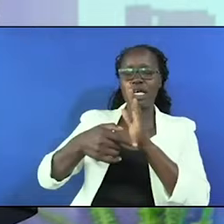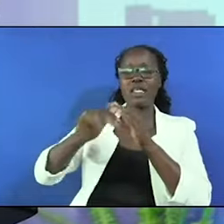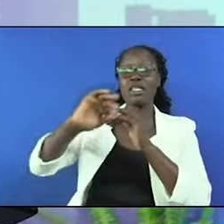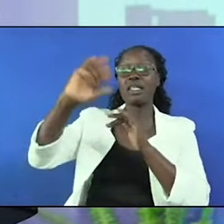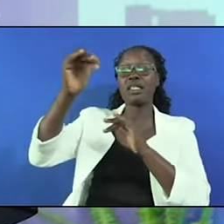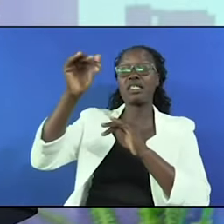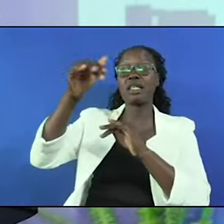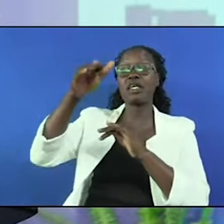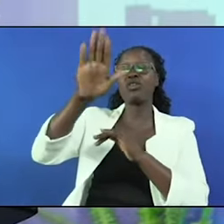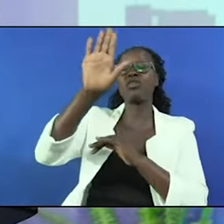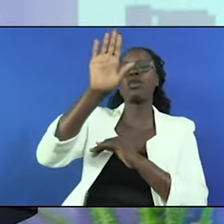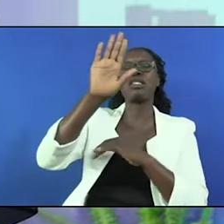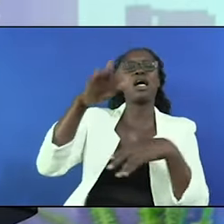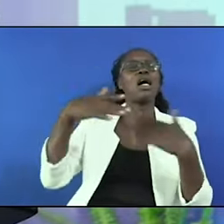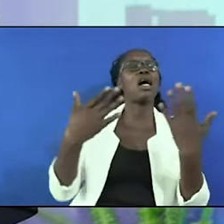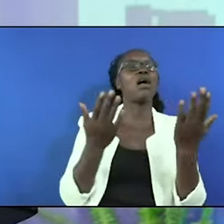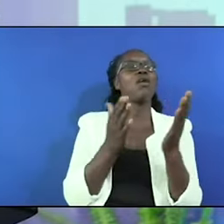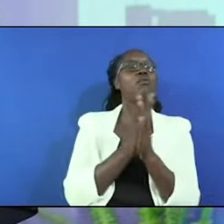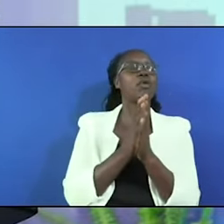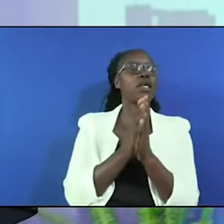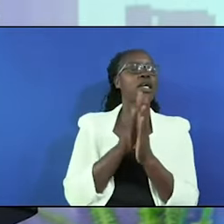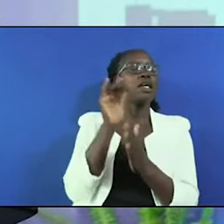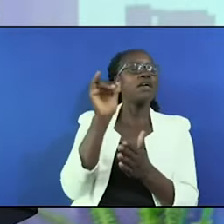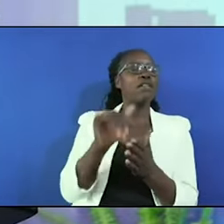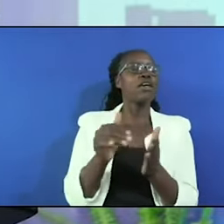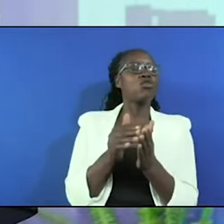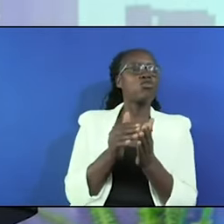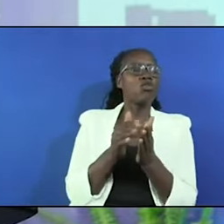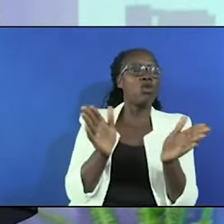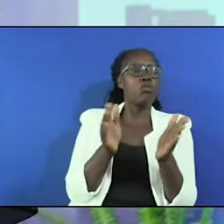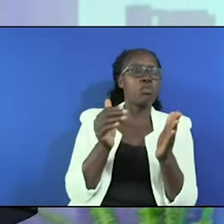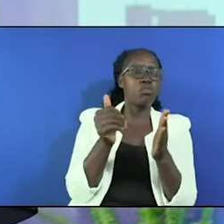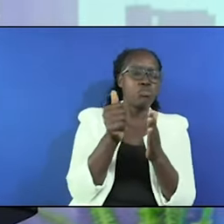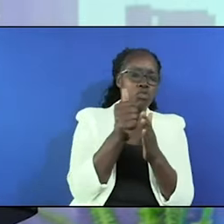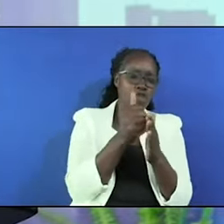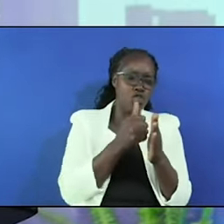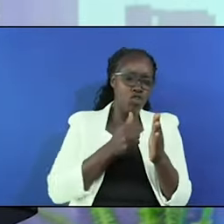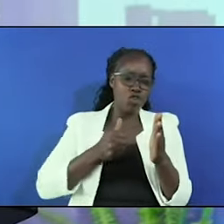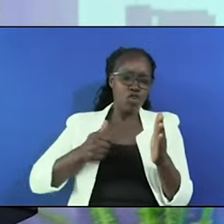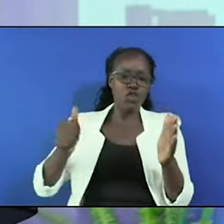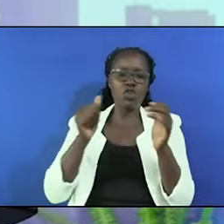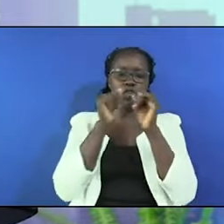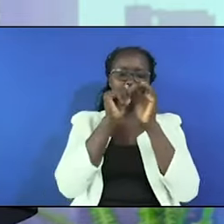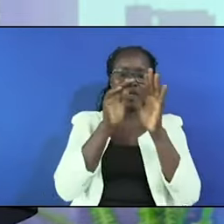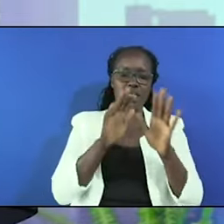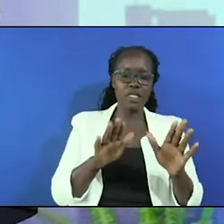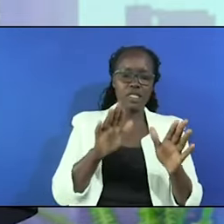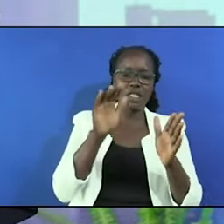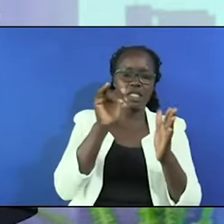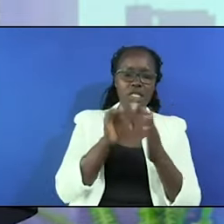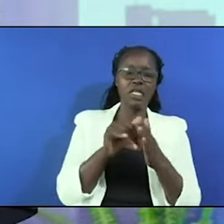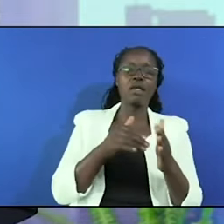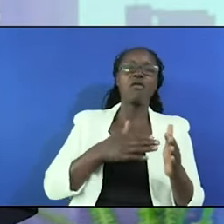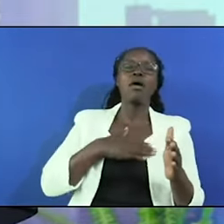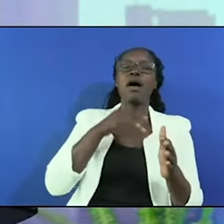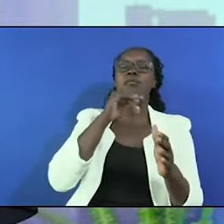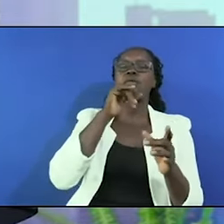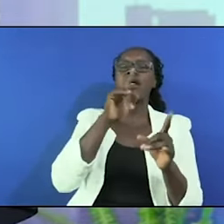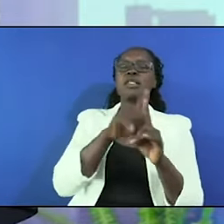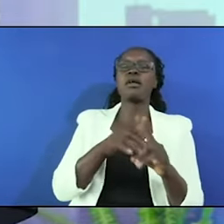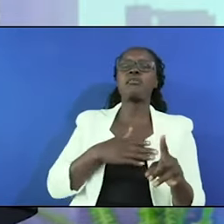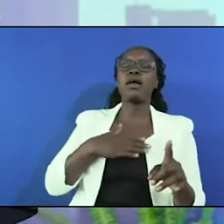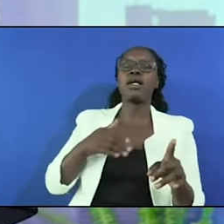are yours. How I pray that you will open doors of blessing, that you are my brother,